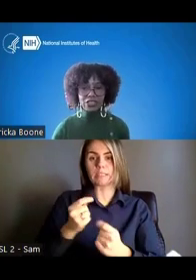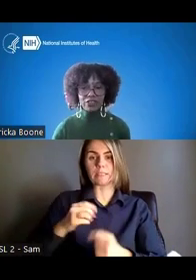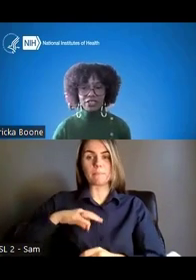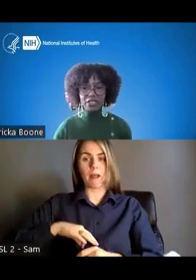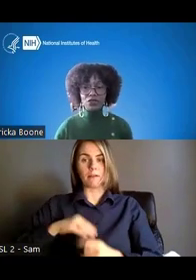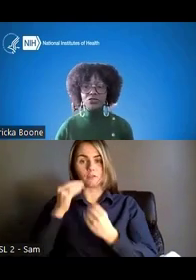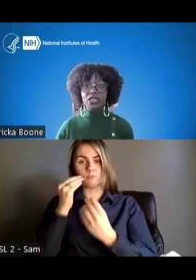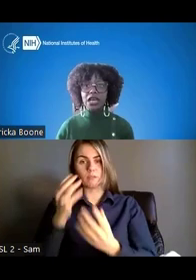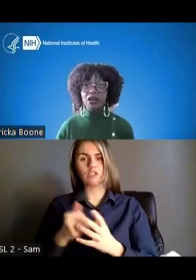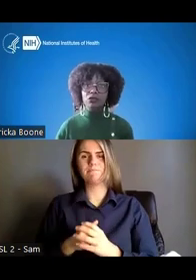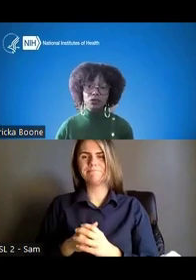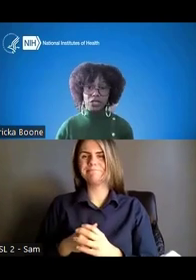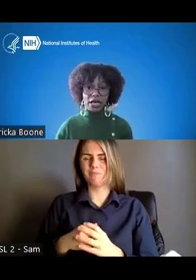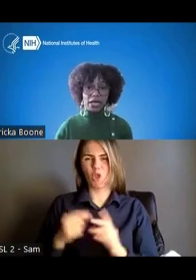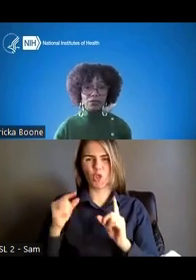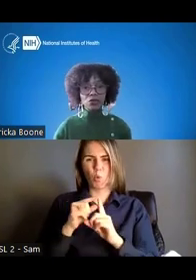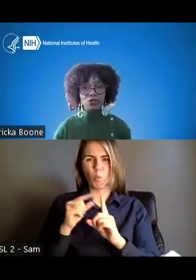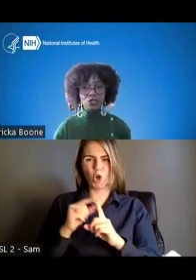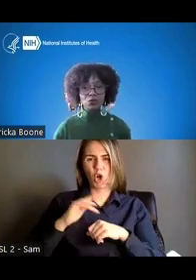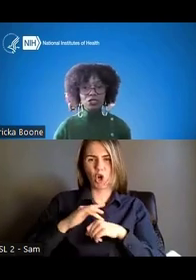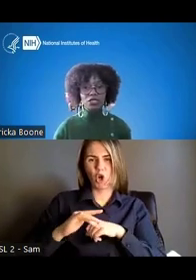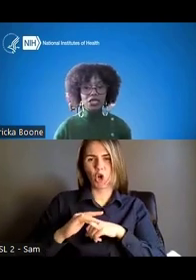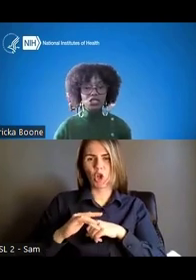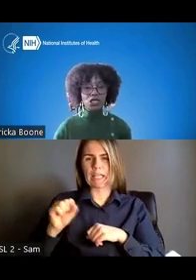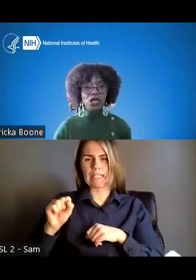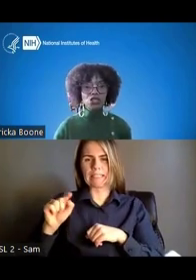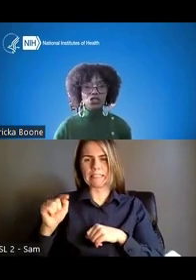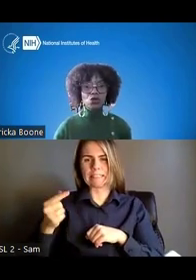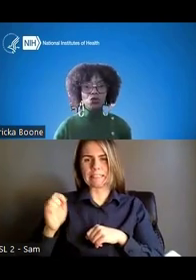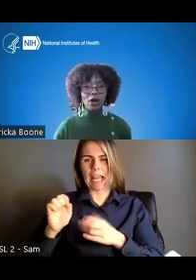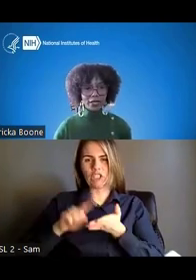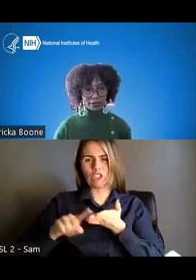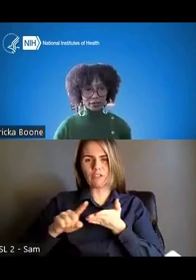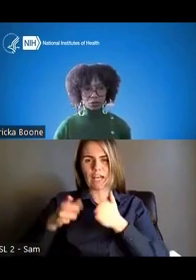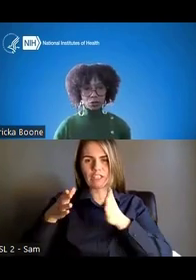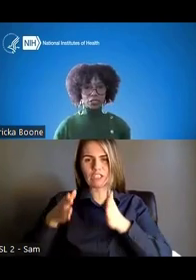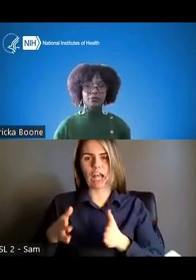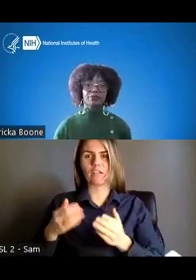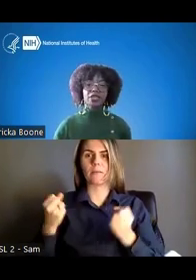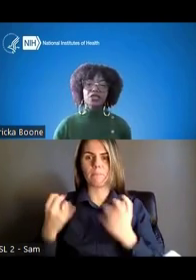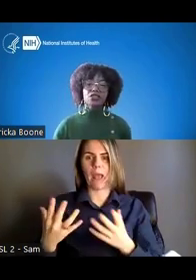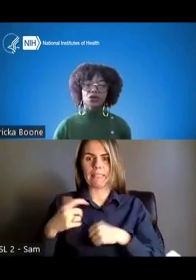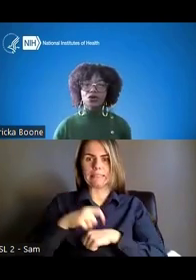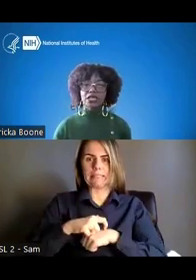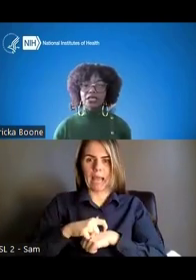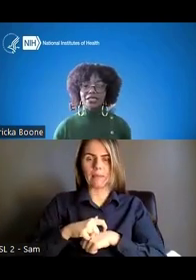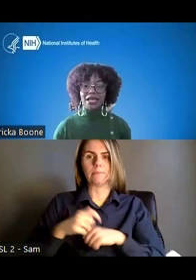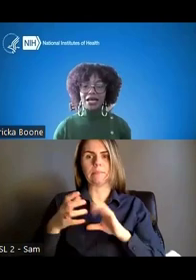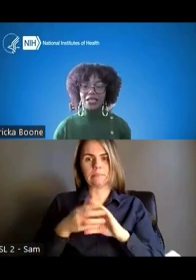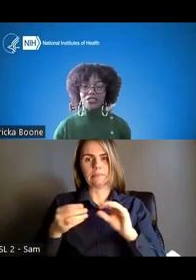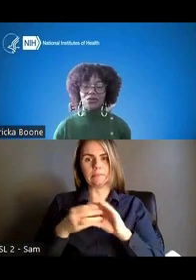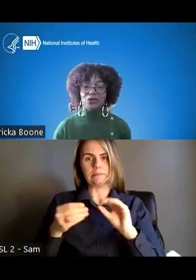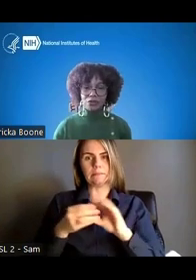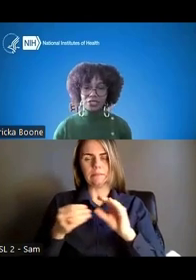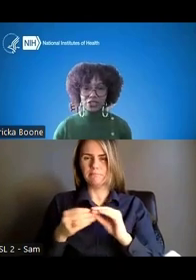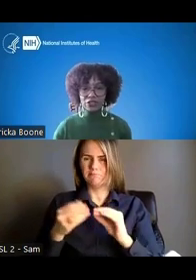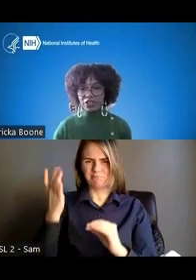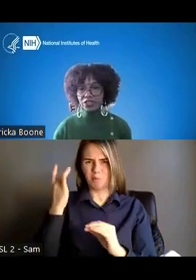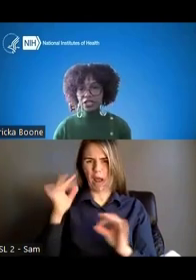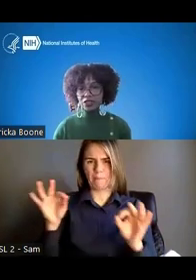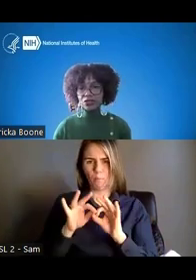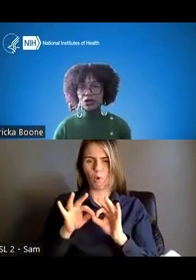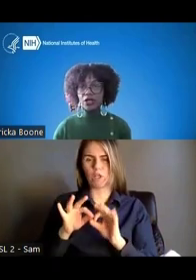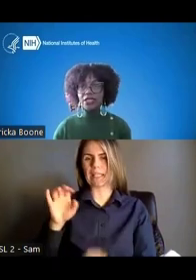early stage investigator several times during this presentation. So why is this important? So ESIs, or early